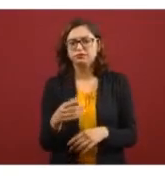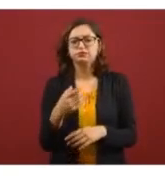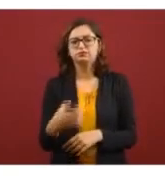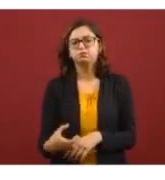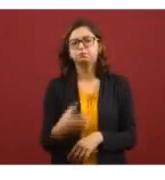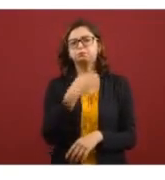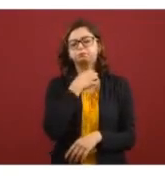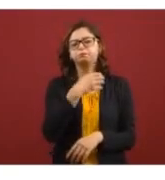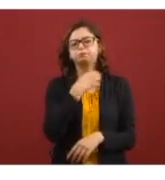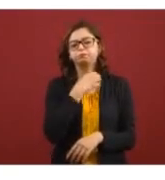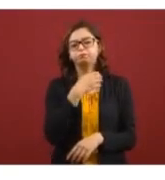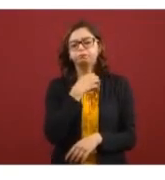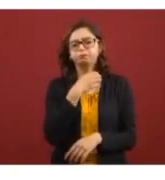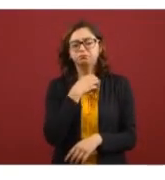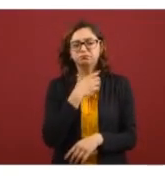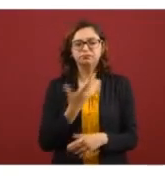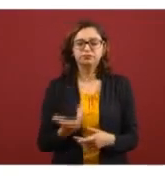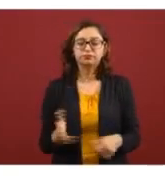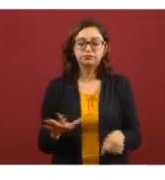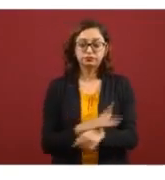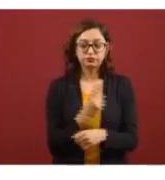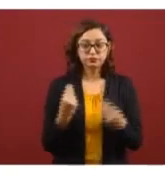two new constructions, 32 remodeling,